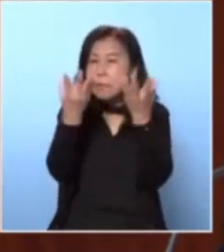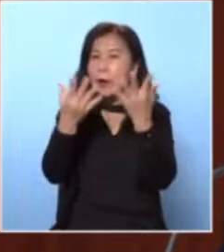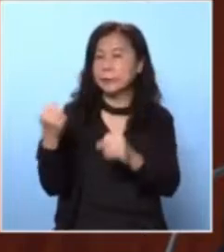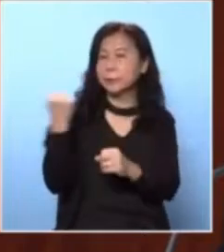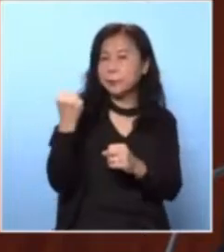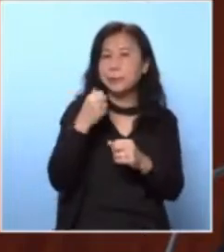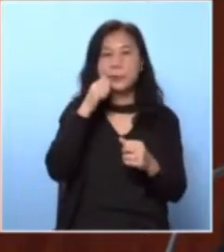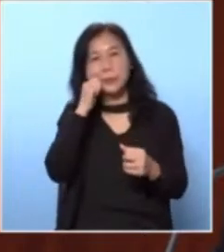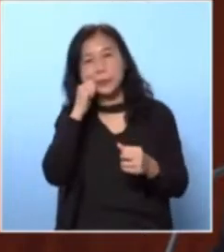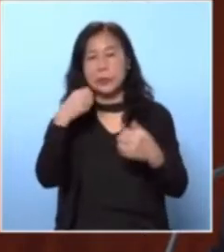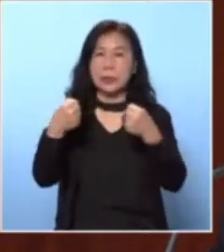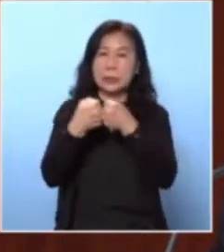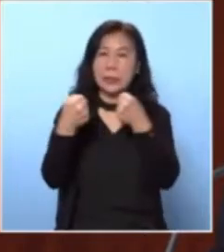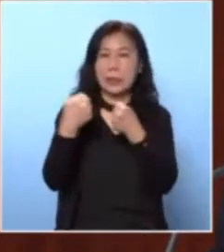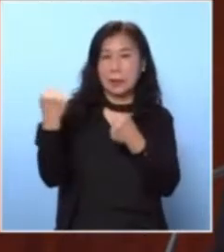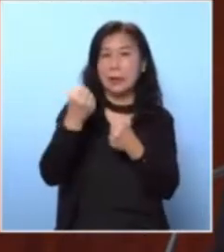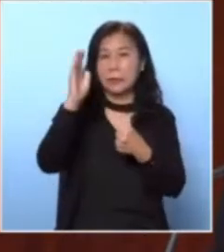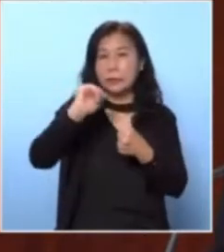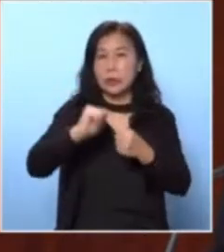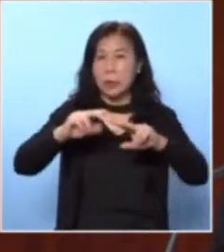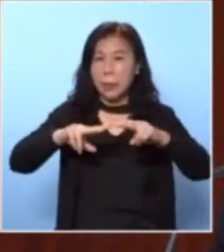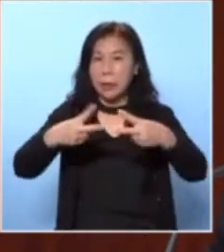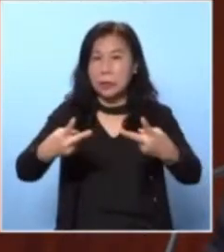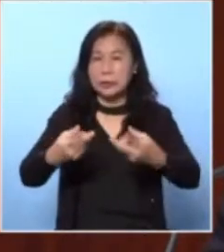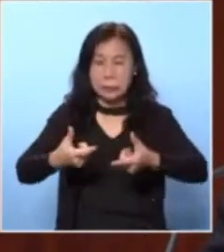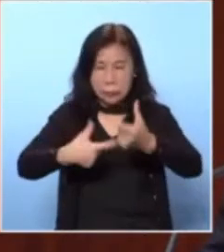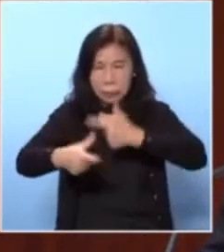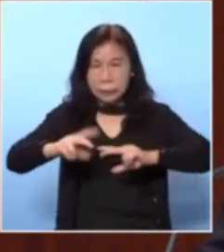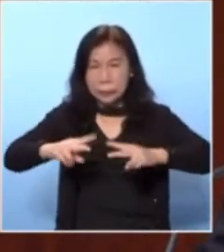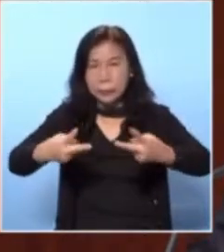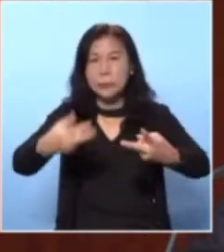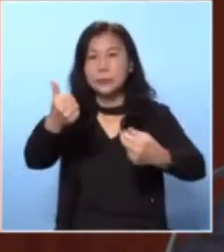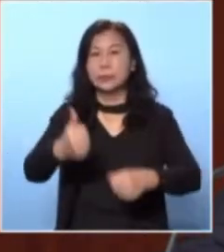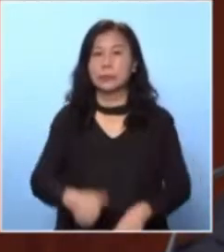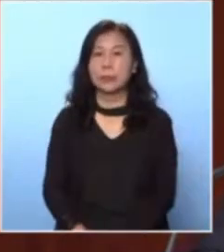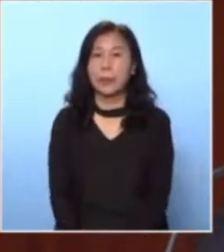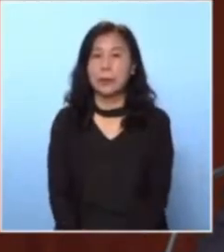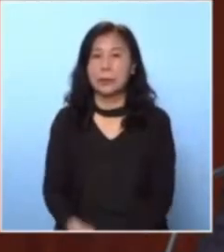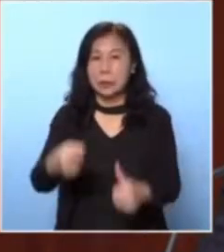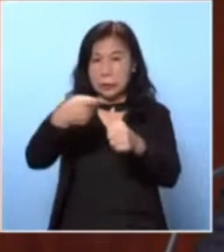bright, energetic, competitive, and prosperous as ever.